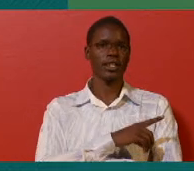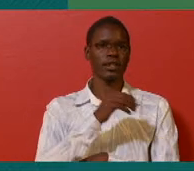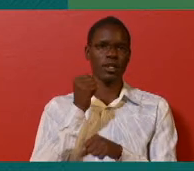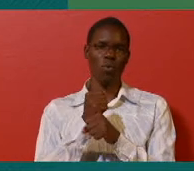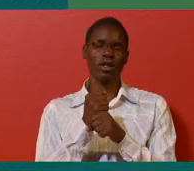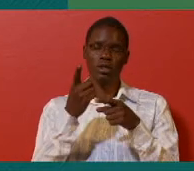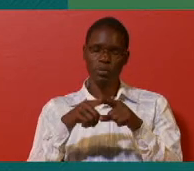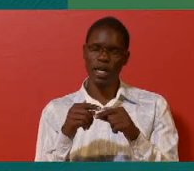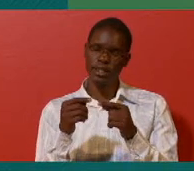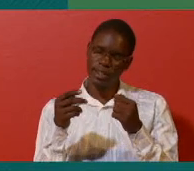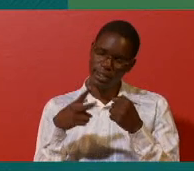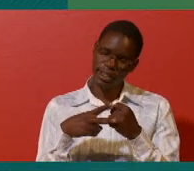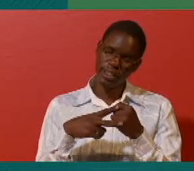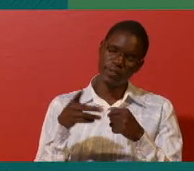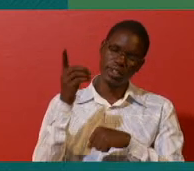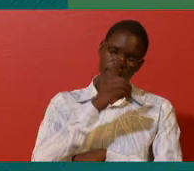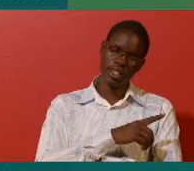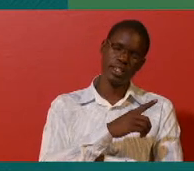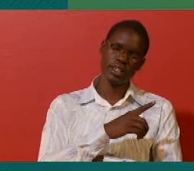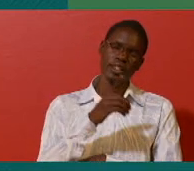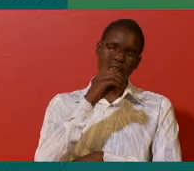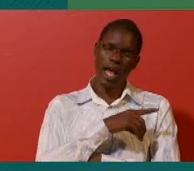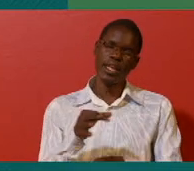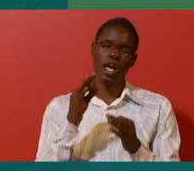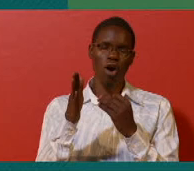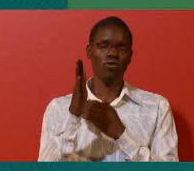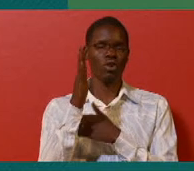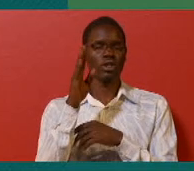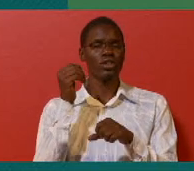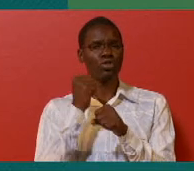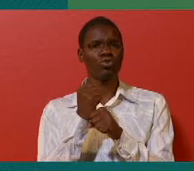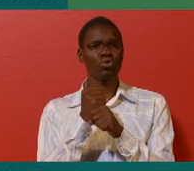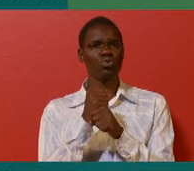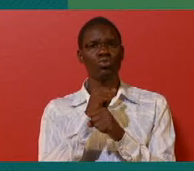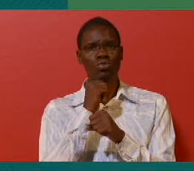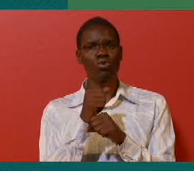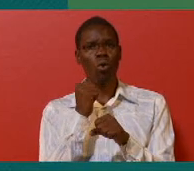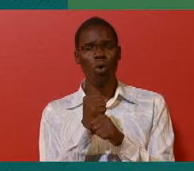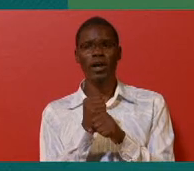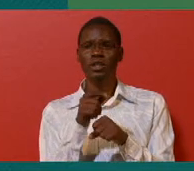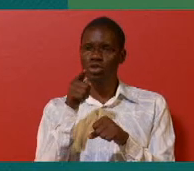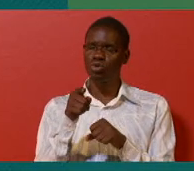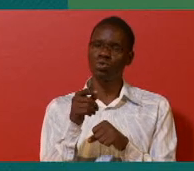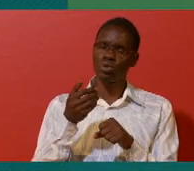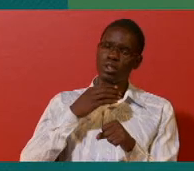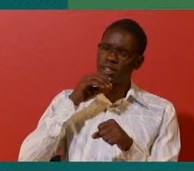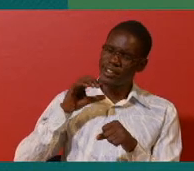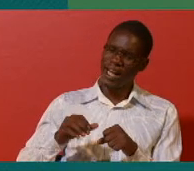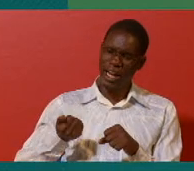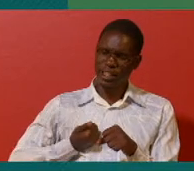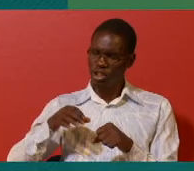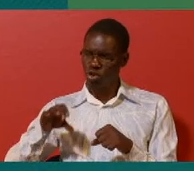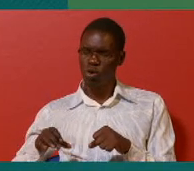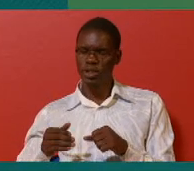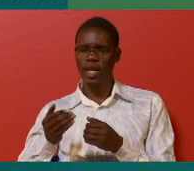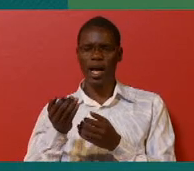seventh day is the Sabbath of the Lord your God. In it you shall do no work, you, nor your son, nor your daughter, nor your male